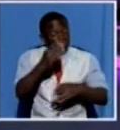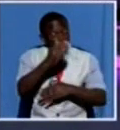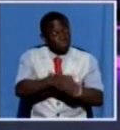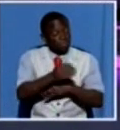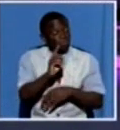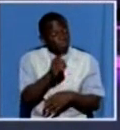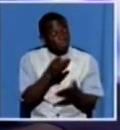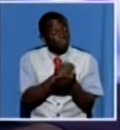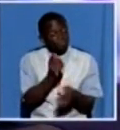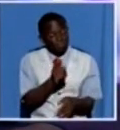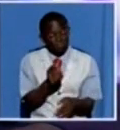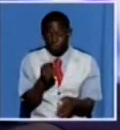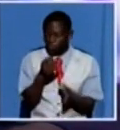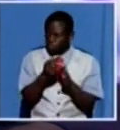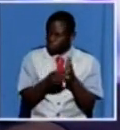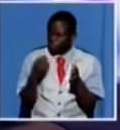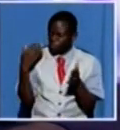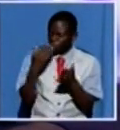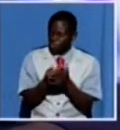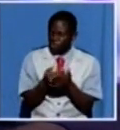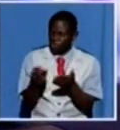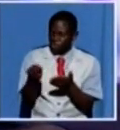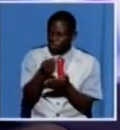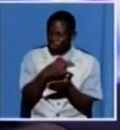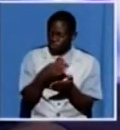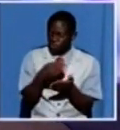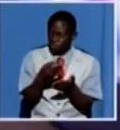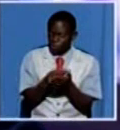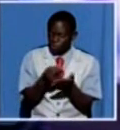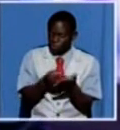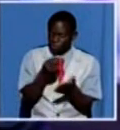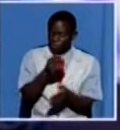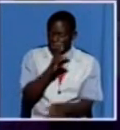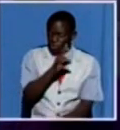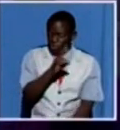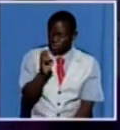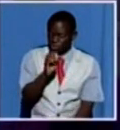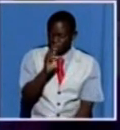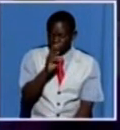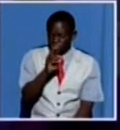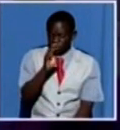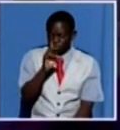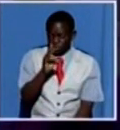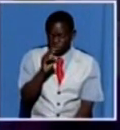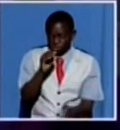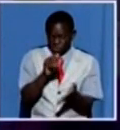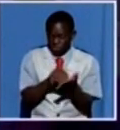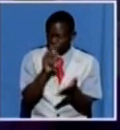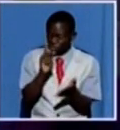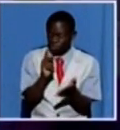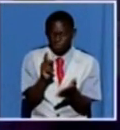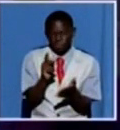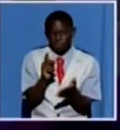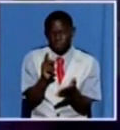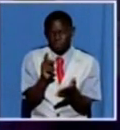of 797 million kwacha. If you check today, I think Zambians are able to tell that